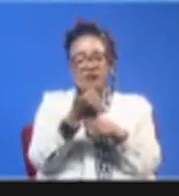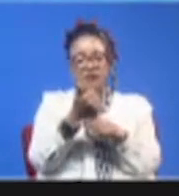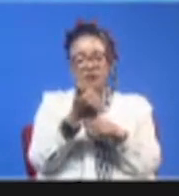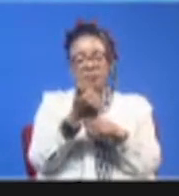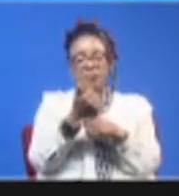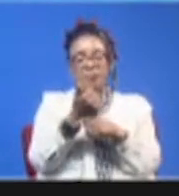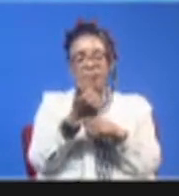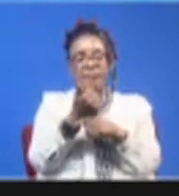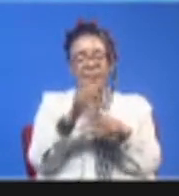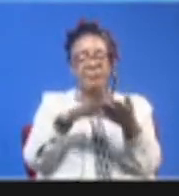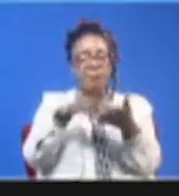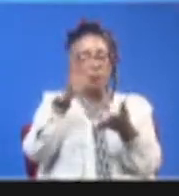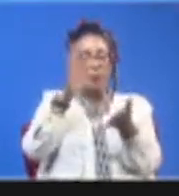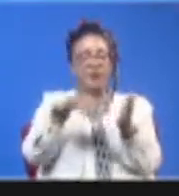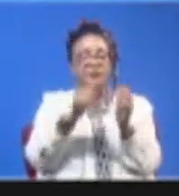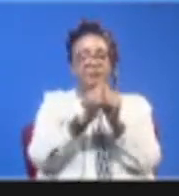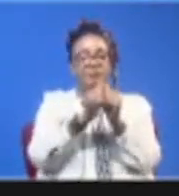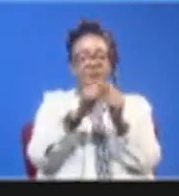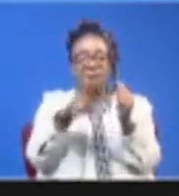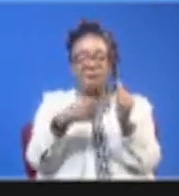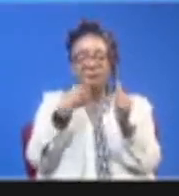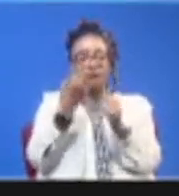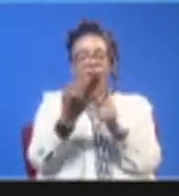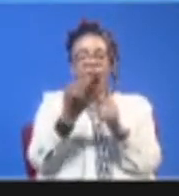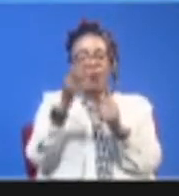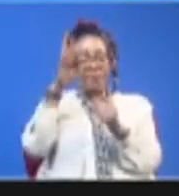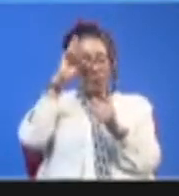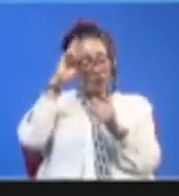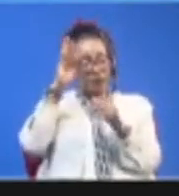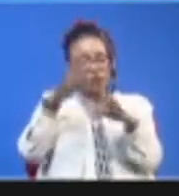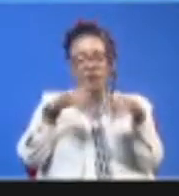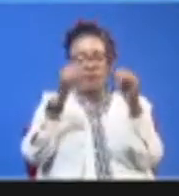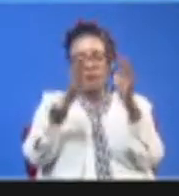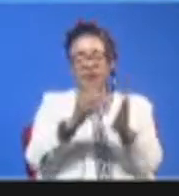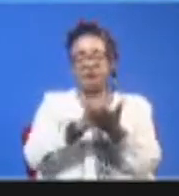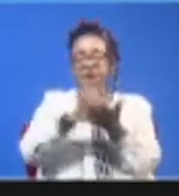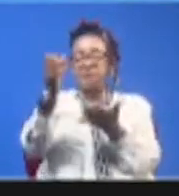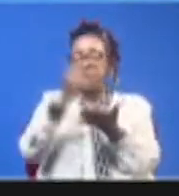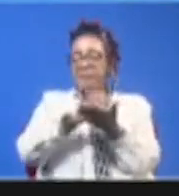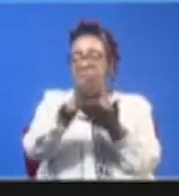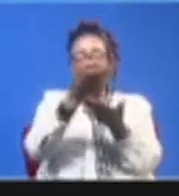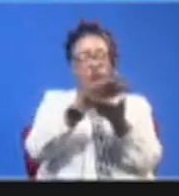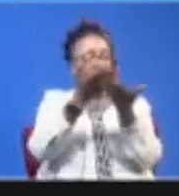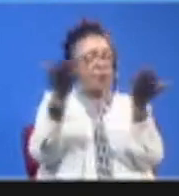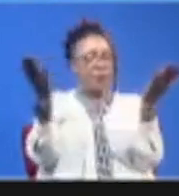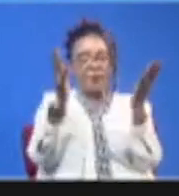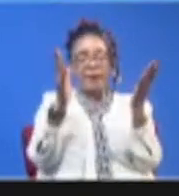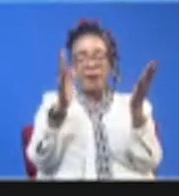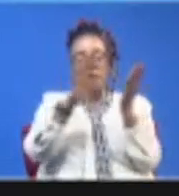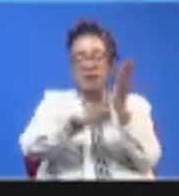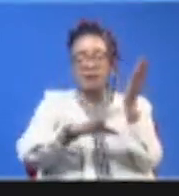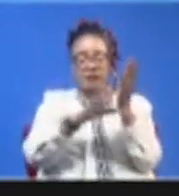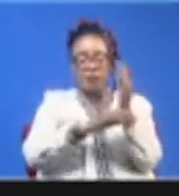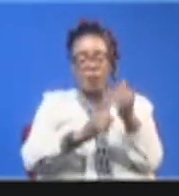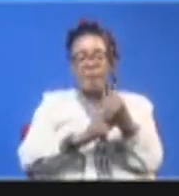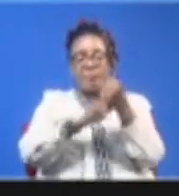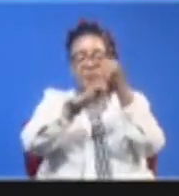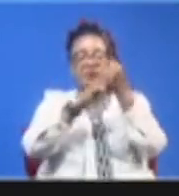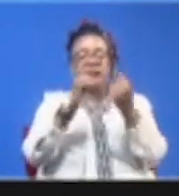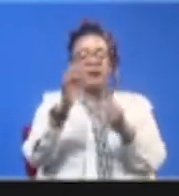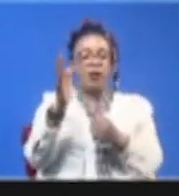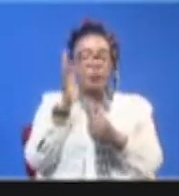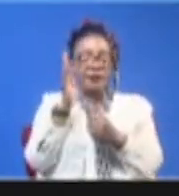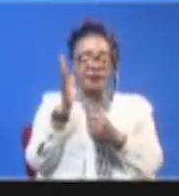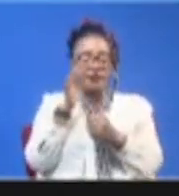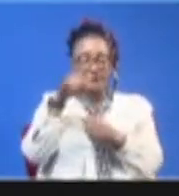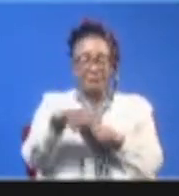More than 10,300 police officers have been deployed countrywide to bolster security ahead of the festive season. Speaking